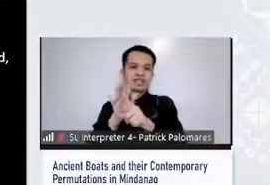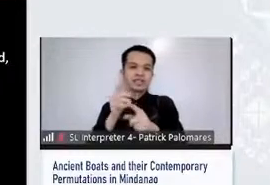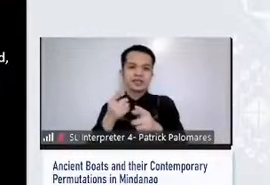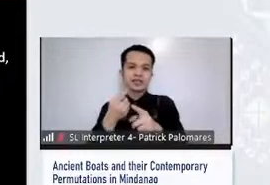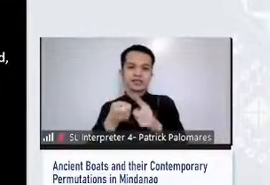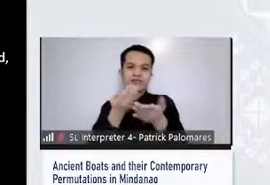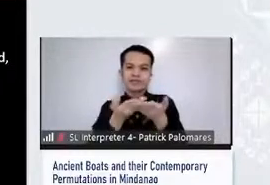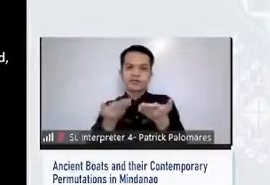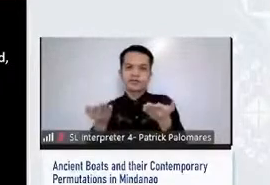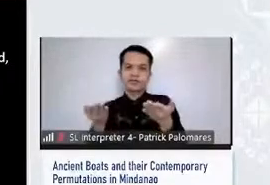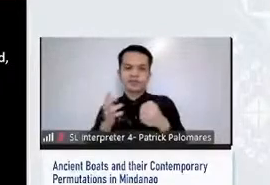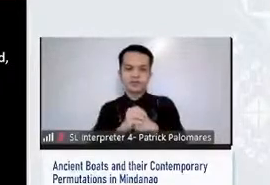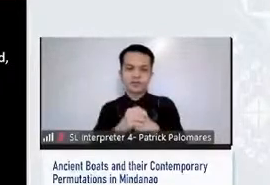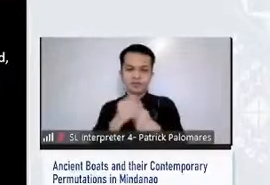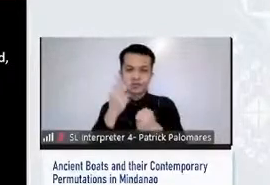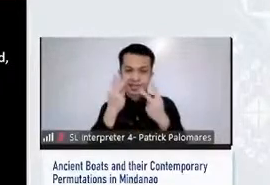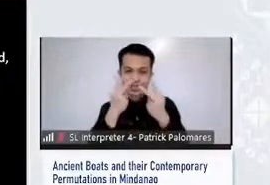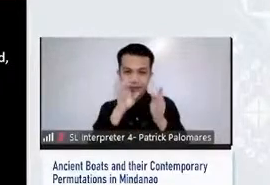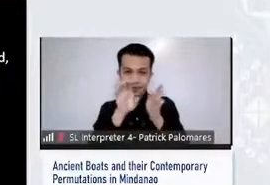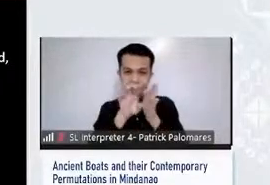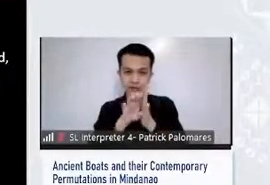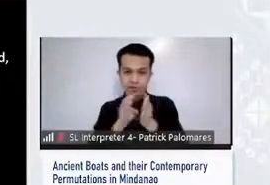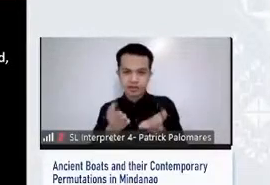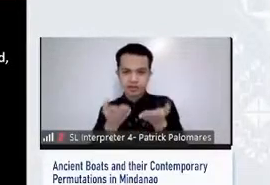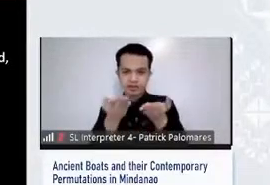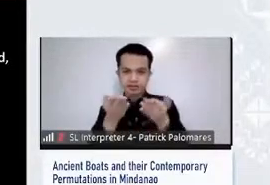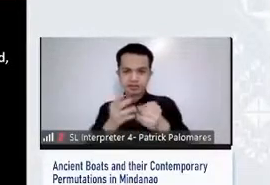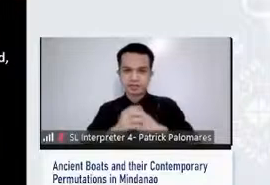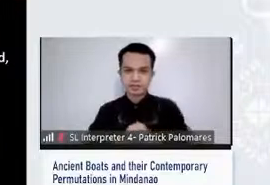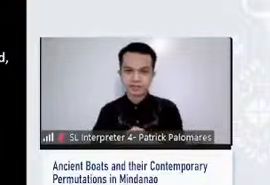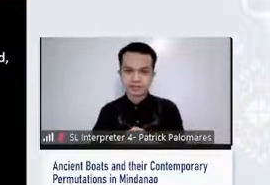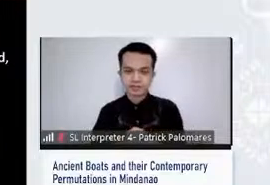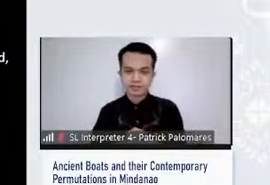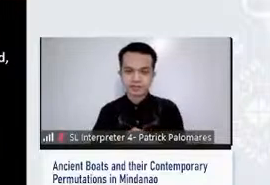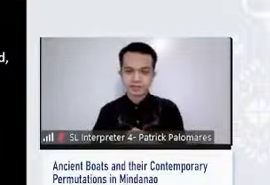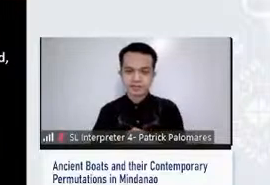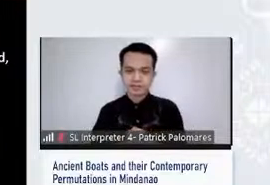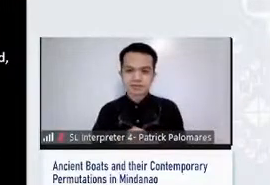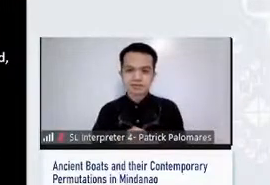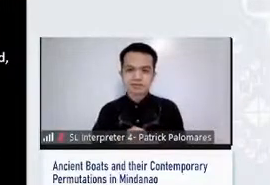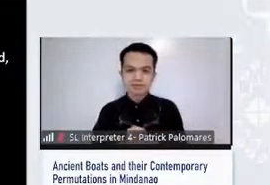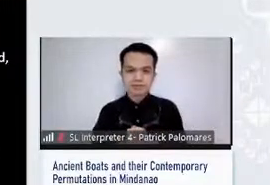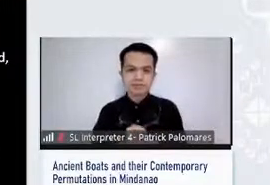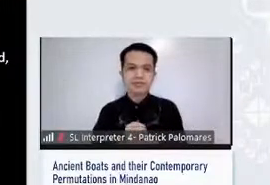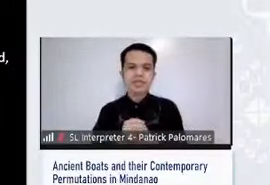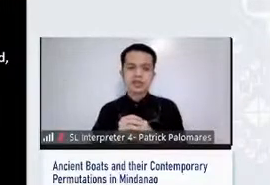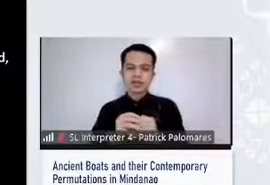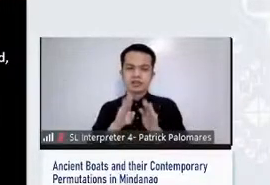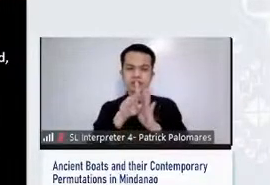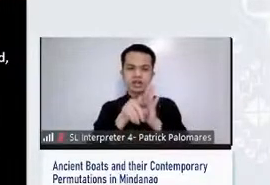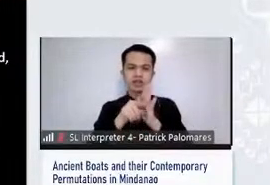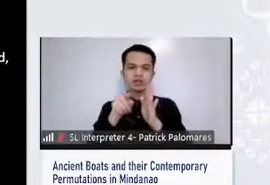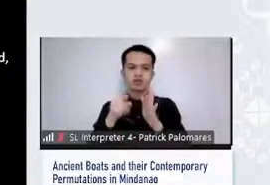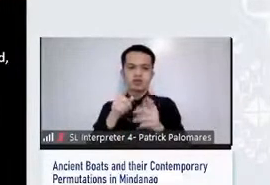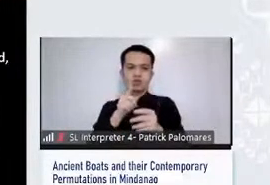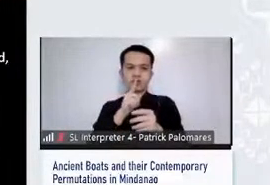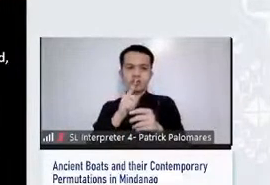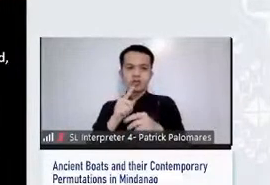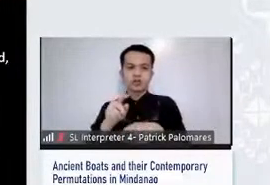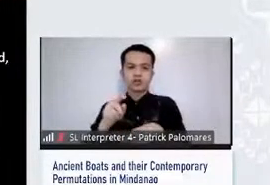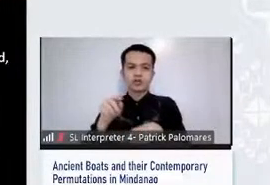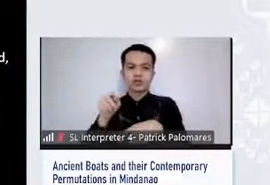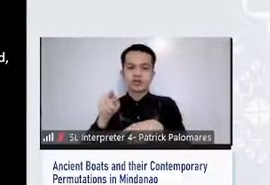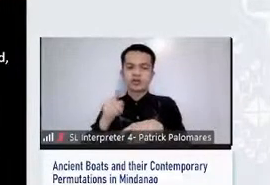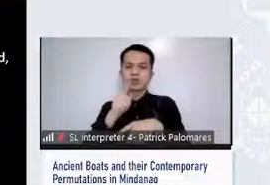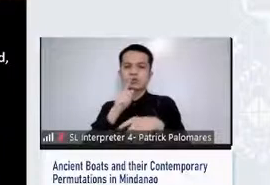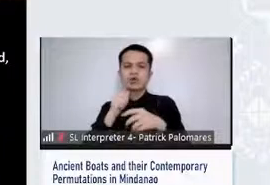on the photos below. As a background, T Tea drinking became an alluring and relaxing pursuit by